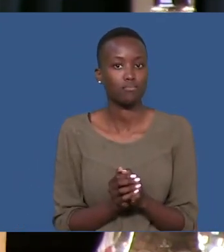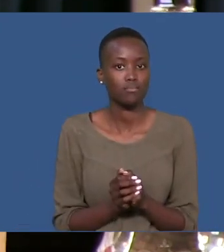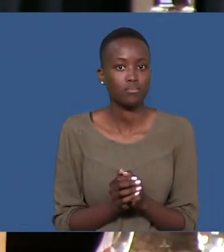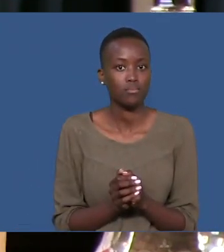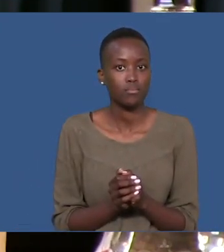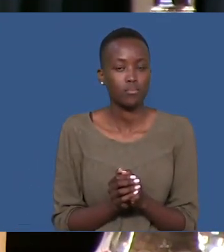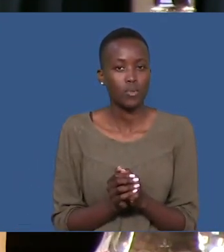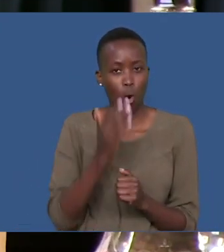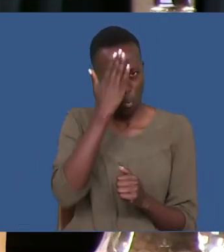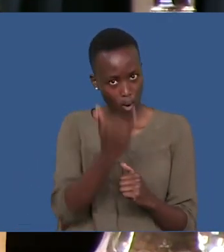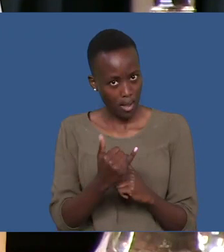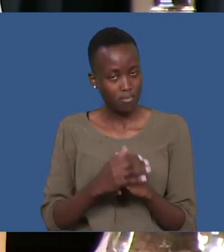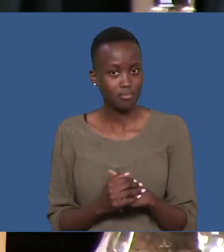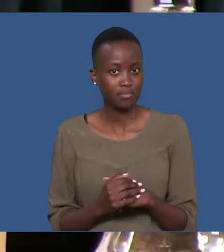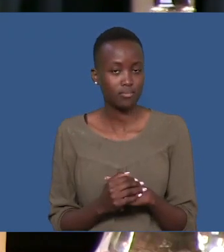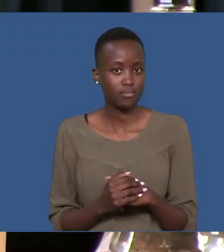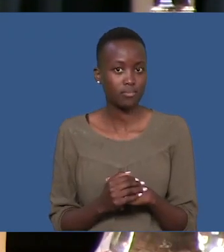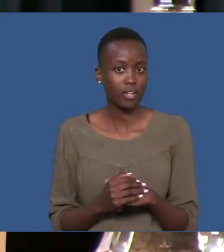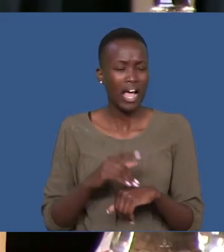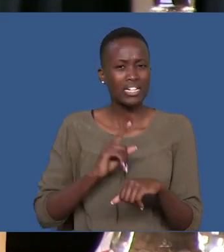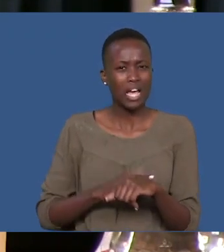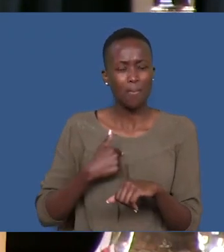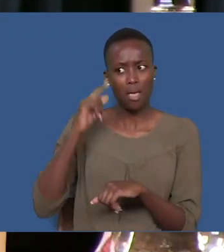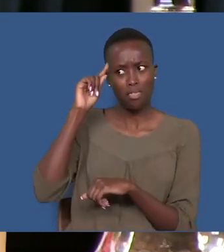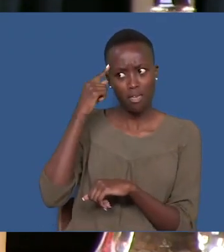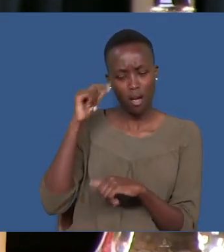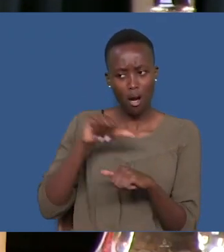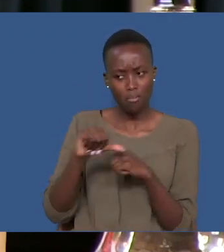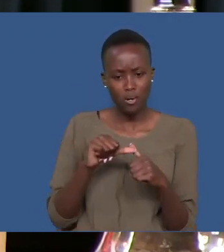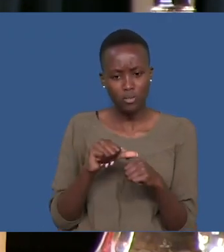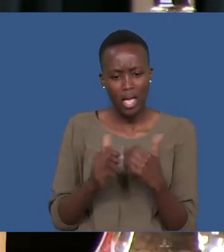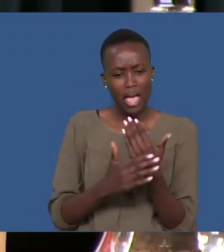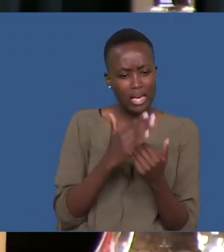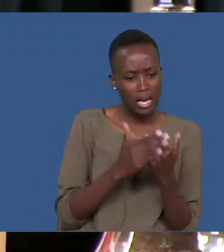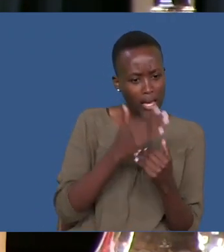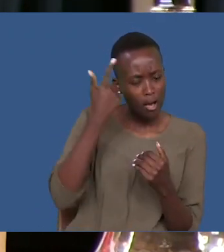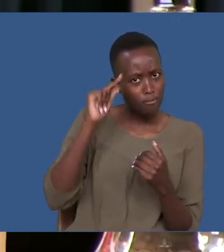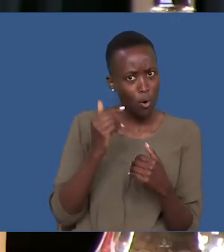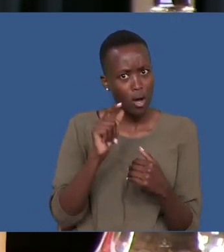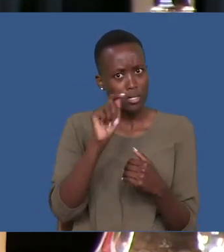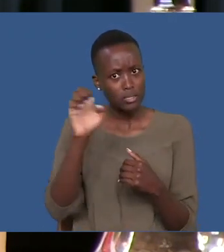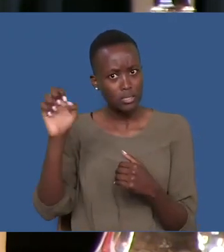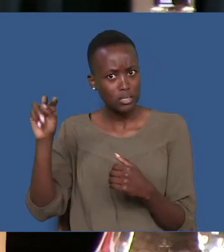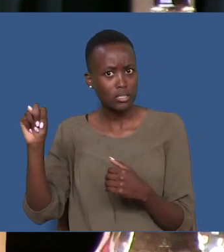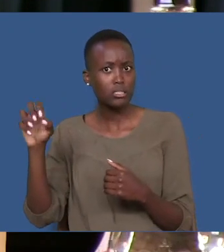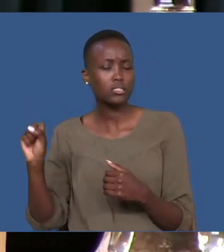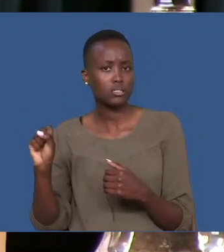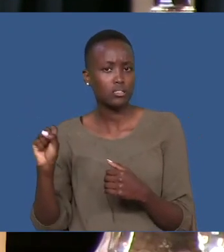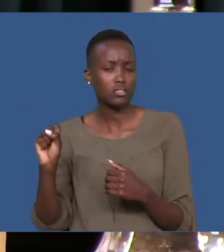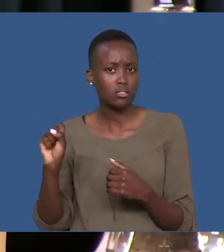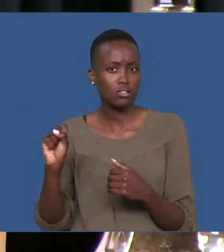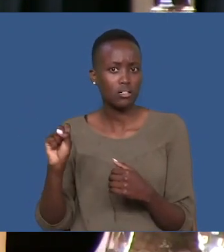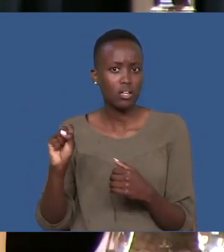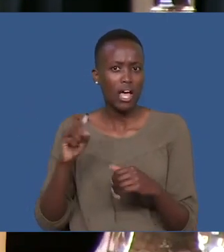I say this because whenever I'm thinking about pastoral care for my teens, and I believe it's also the same case with the children, whenever